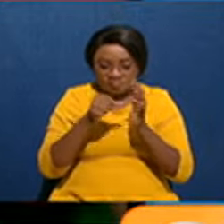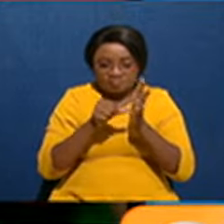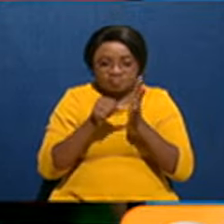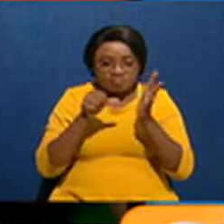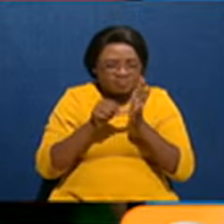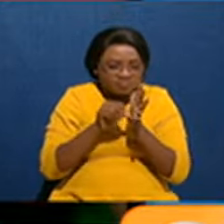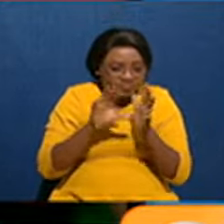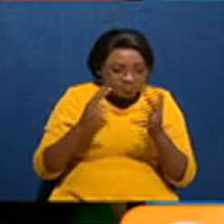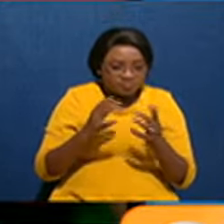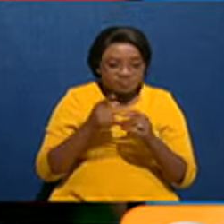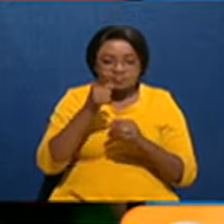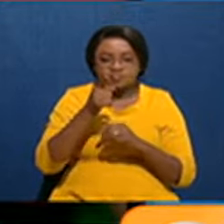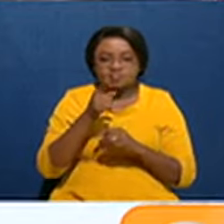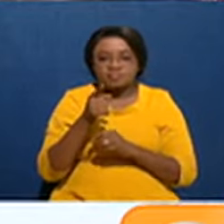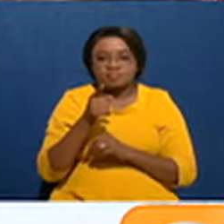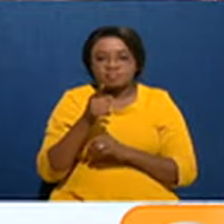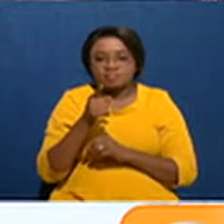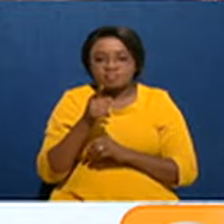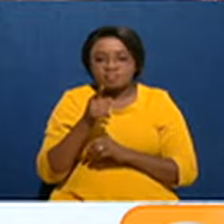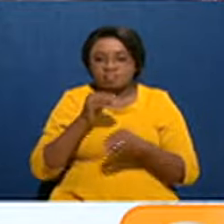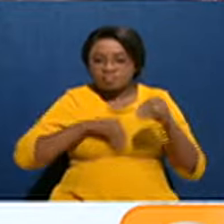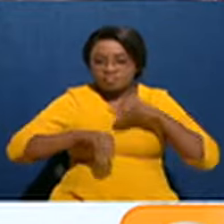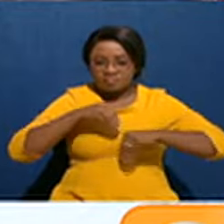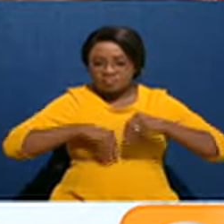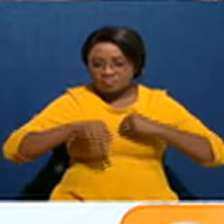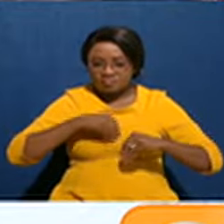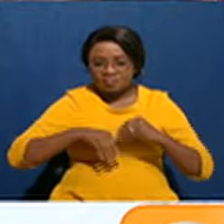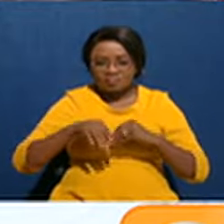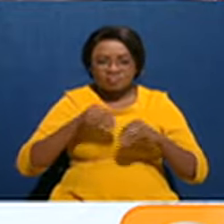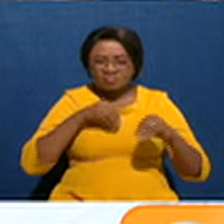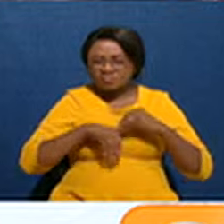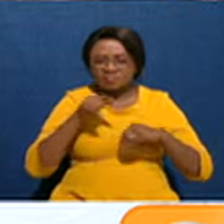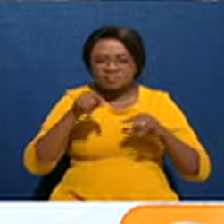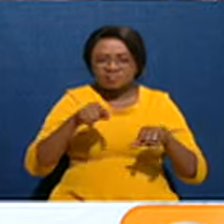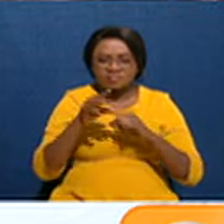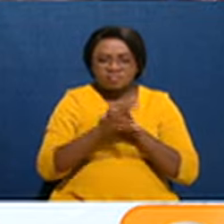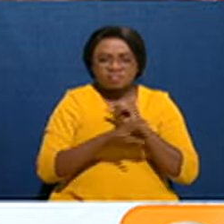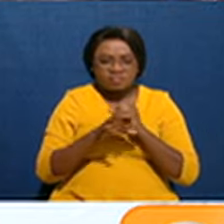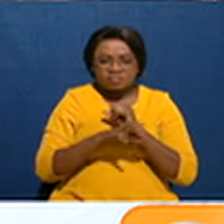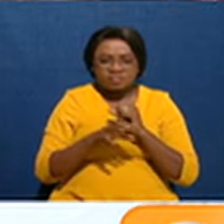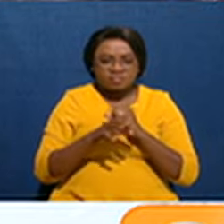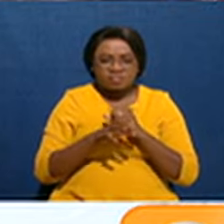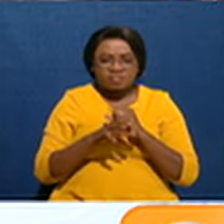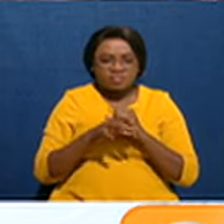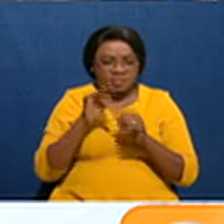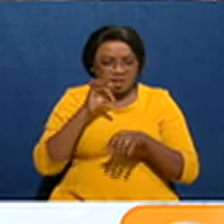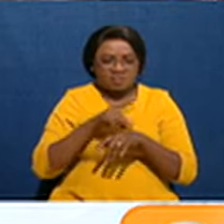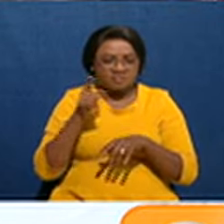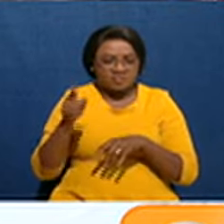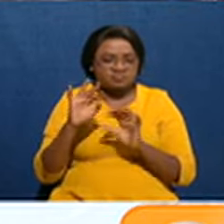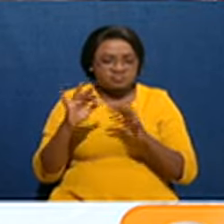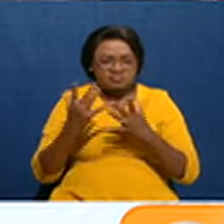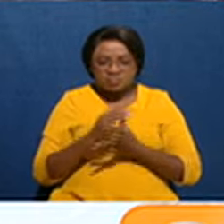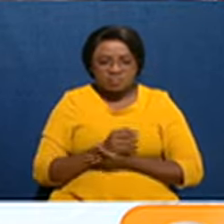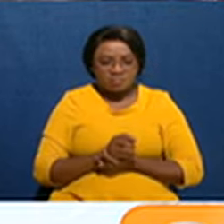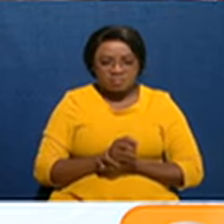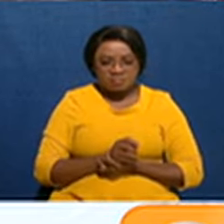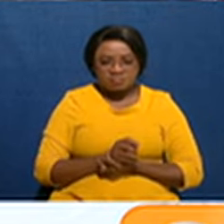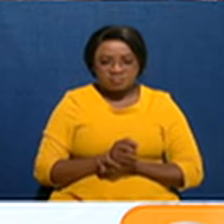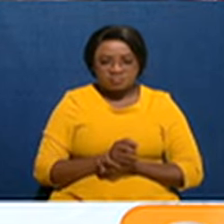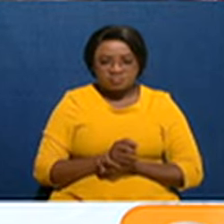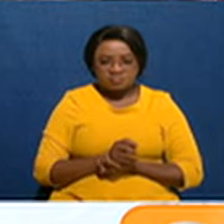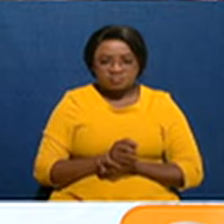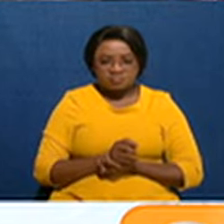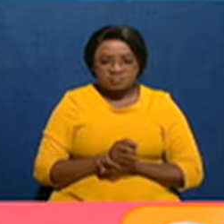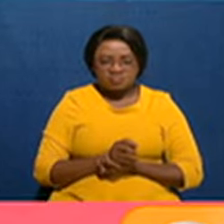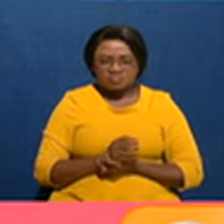room. How much has corruption contributed to this when we talk about the integrity of the structures?